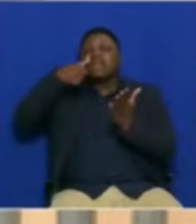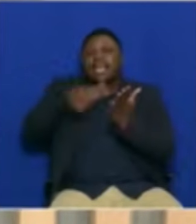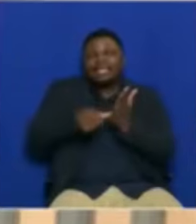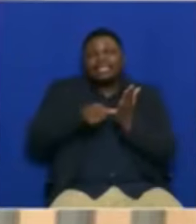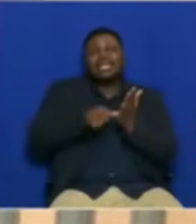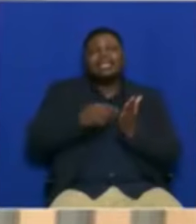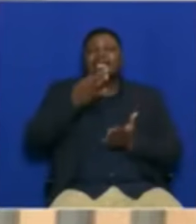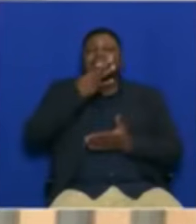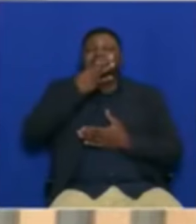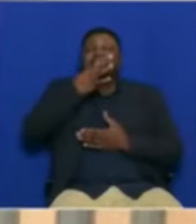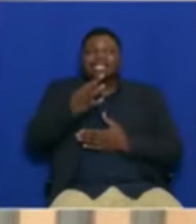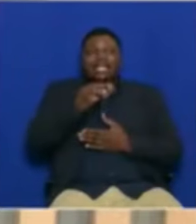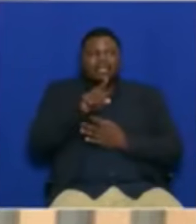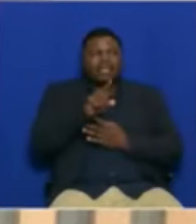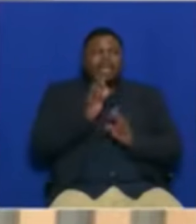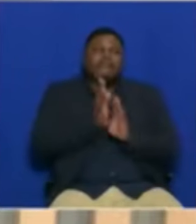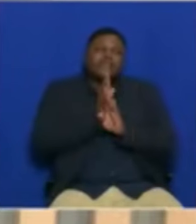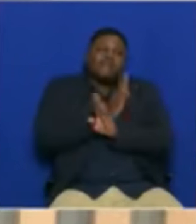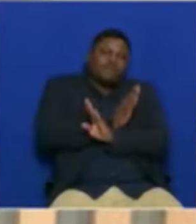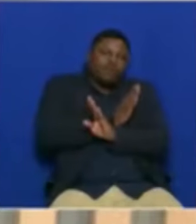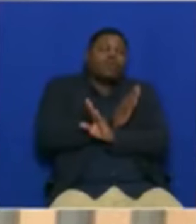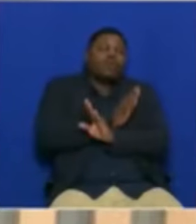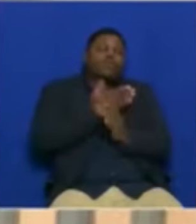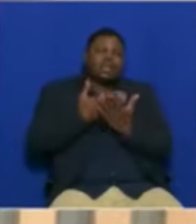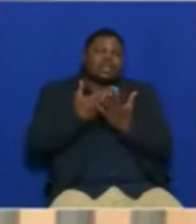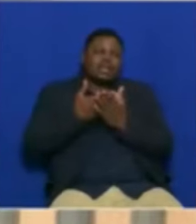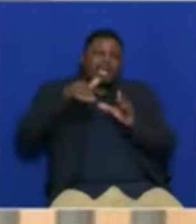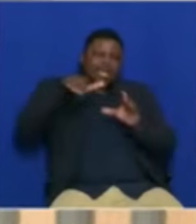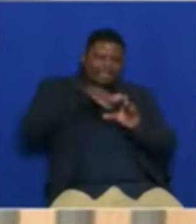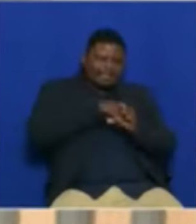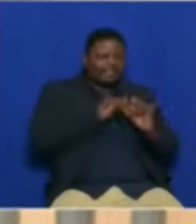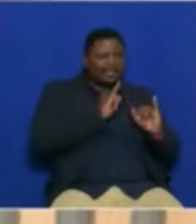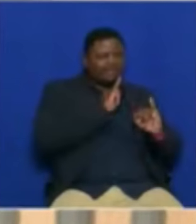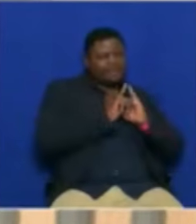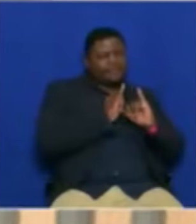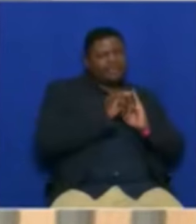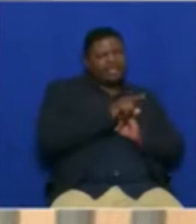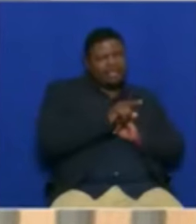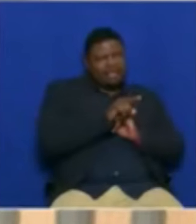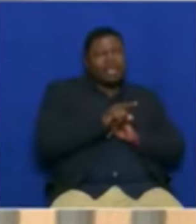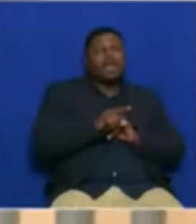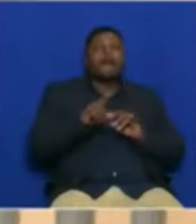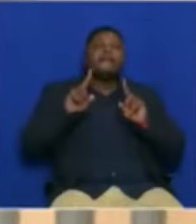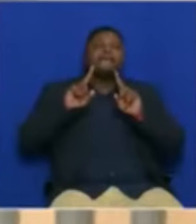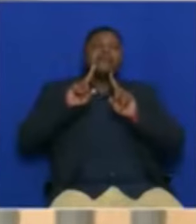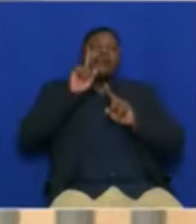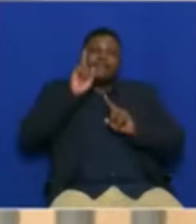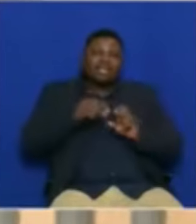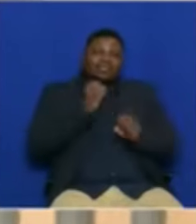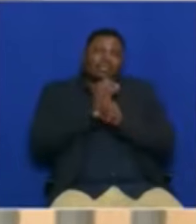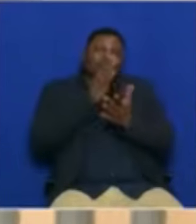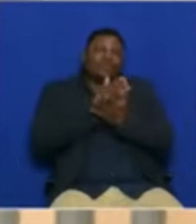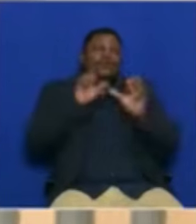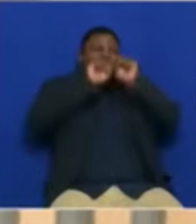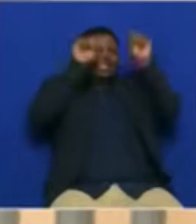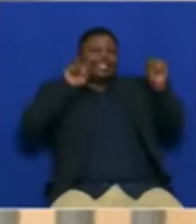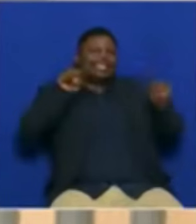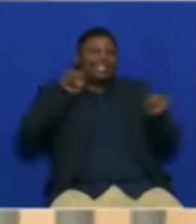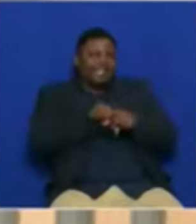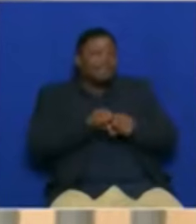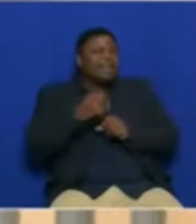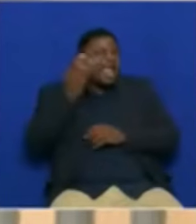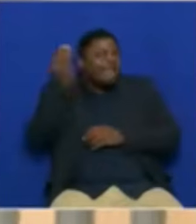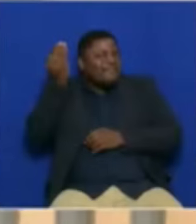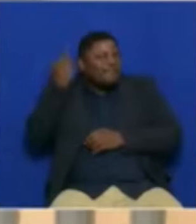interview, you must have entered your details into some system, because that system begins to